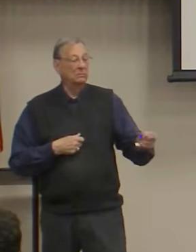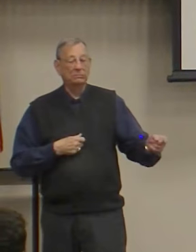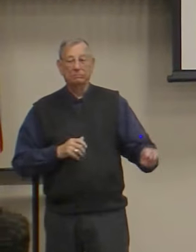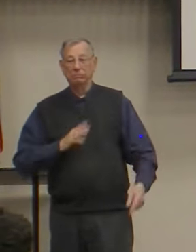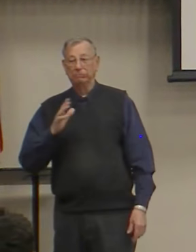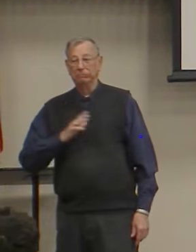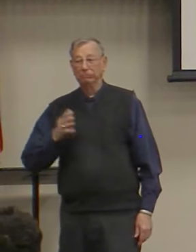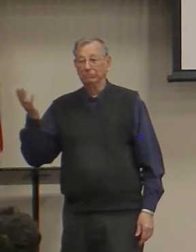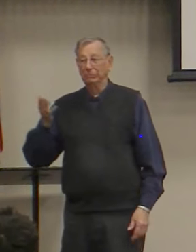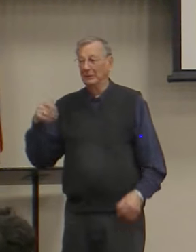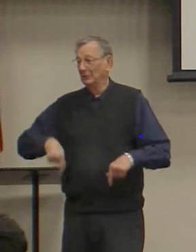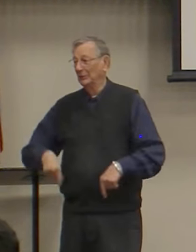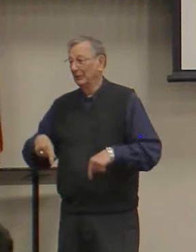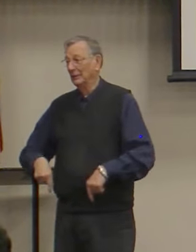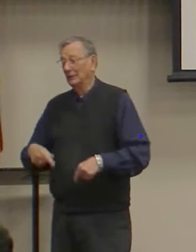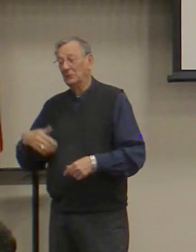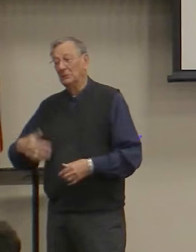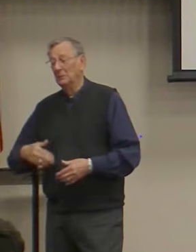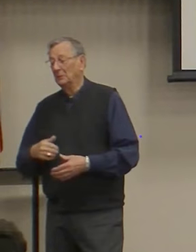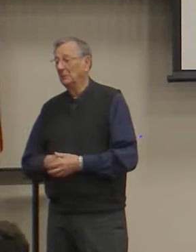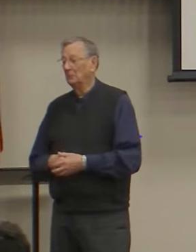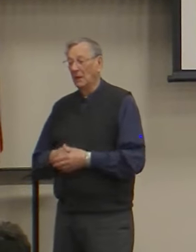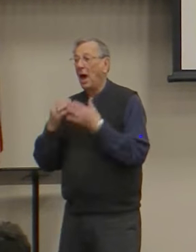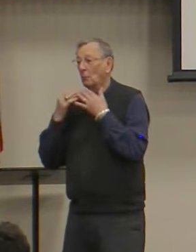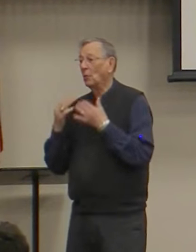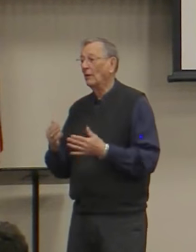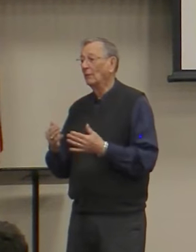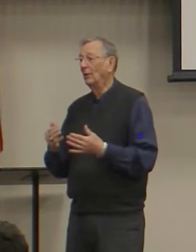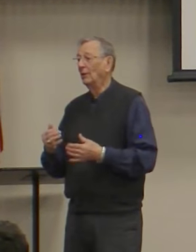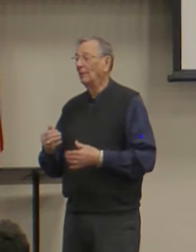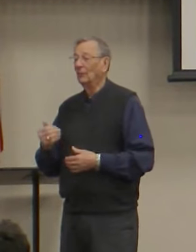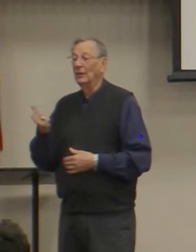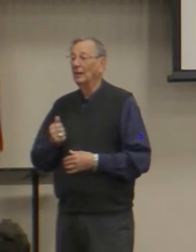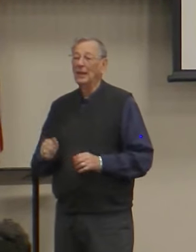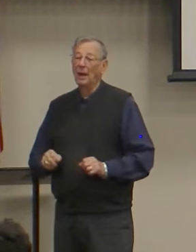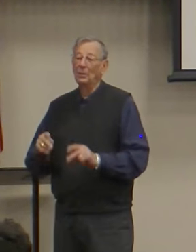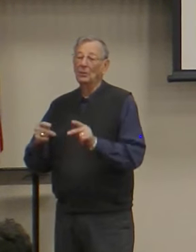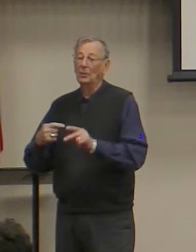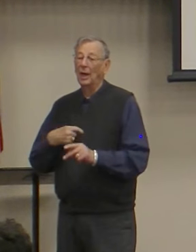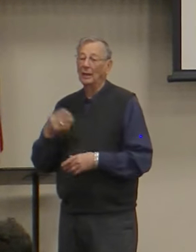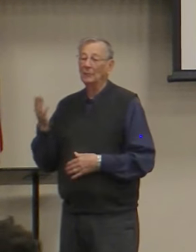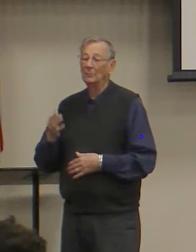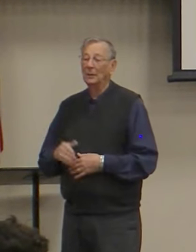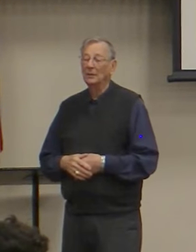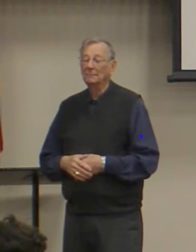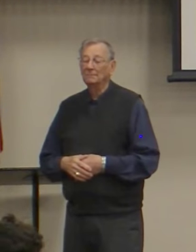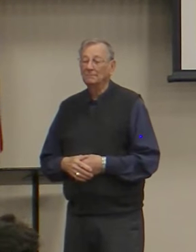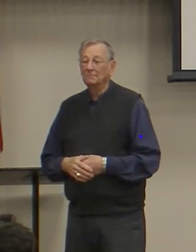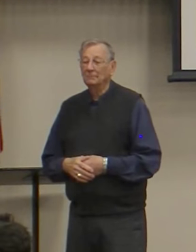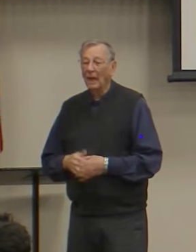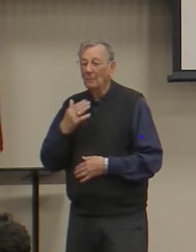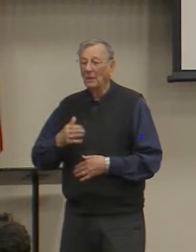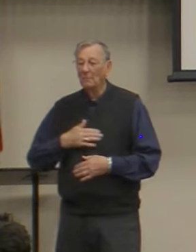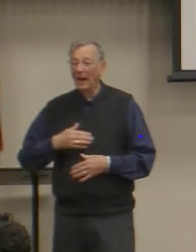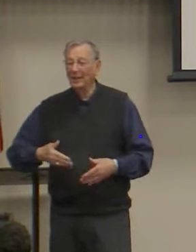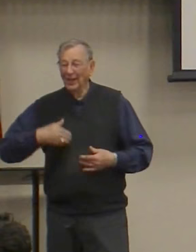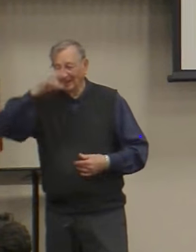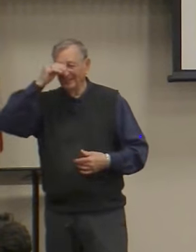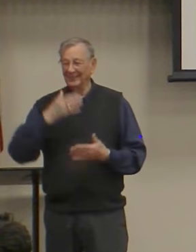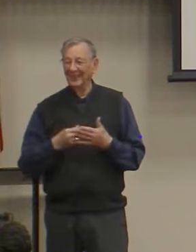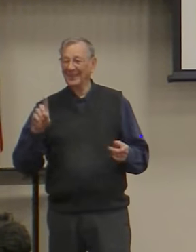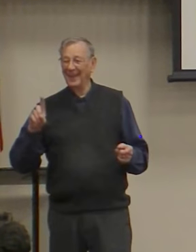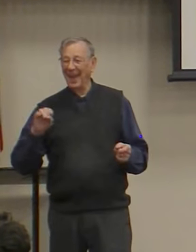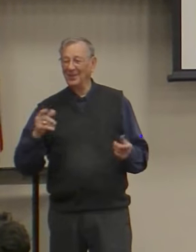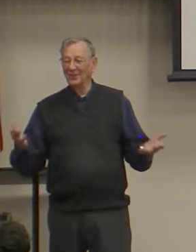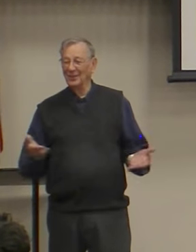this pulpit, but I'm grateful for any opportunity. I'm also grateful that my younger son, Daniel, can be with us